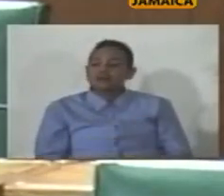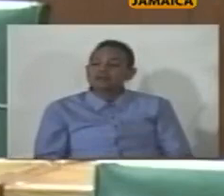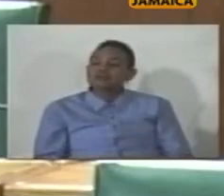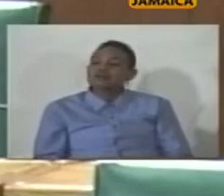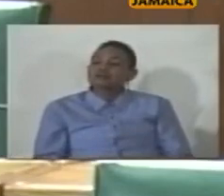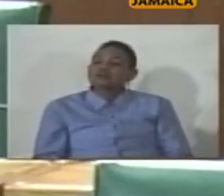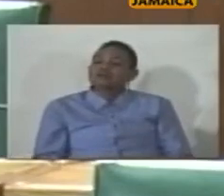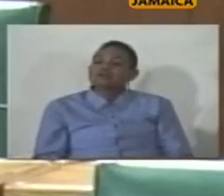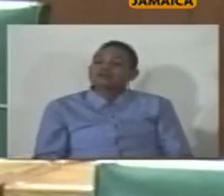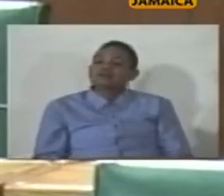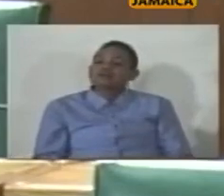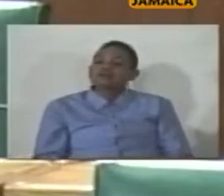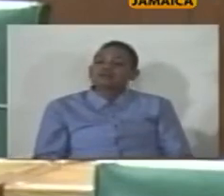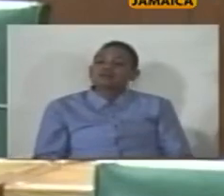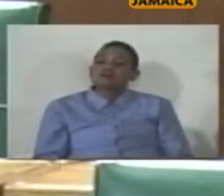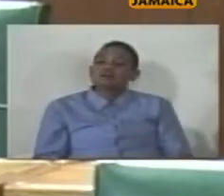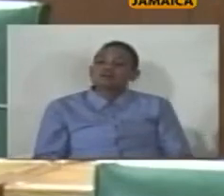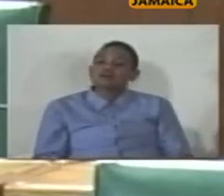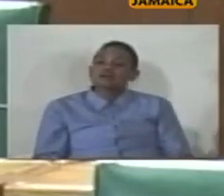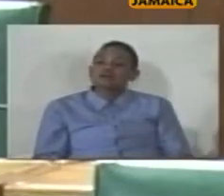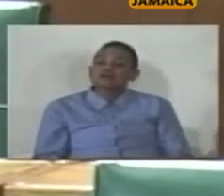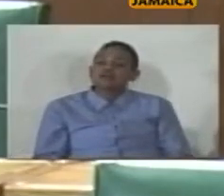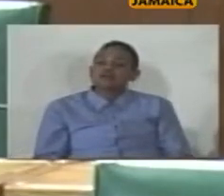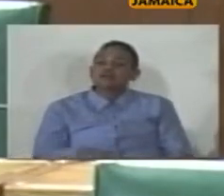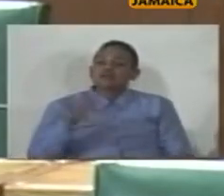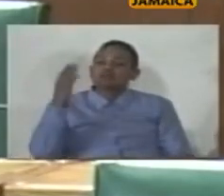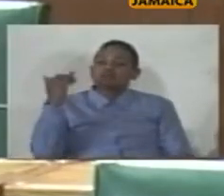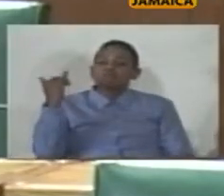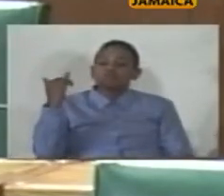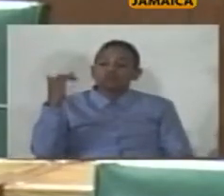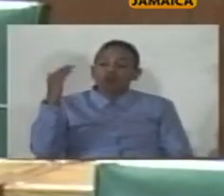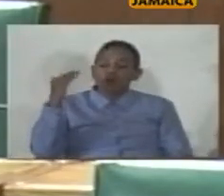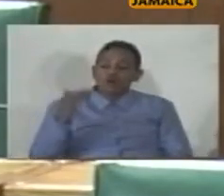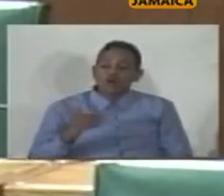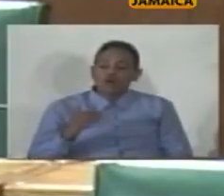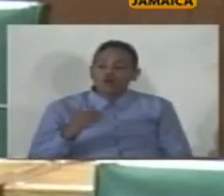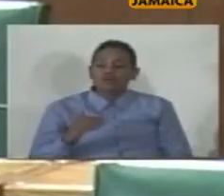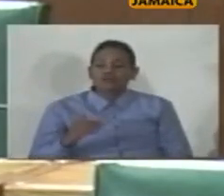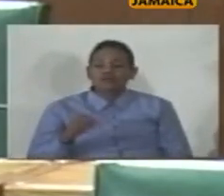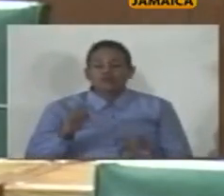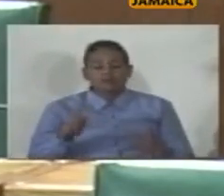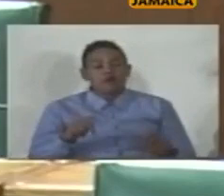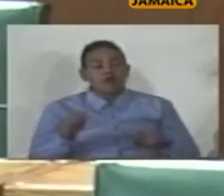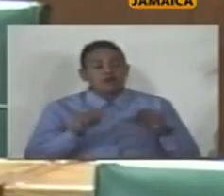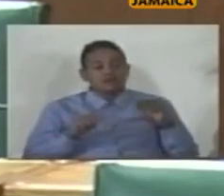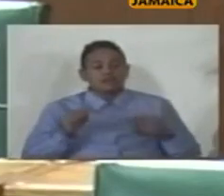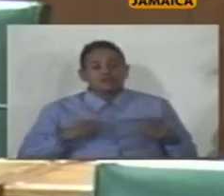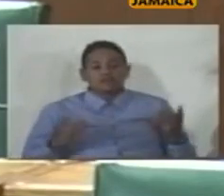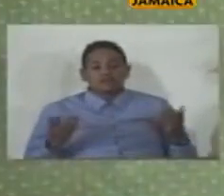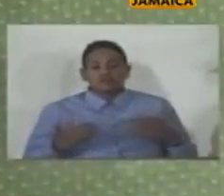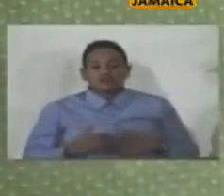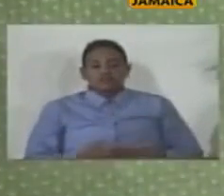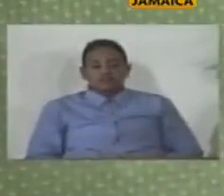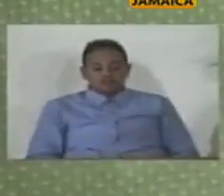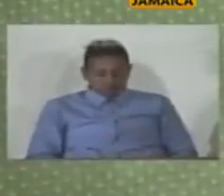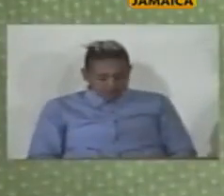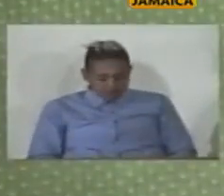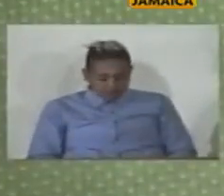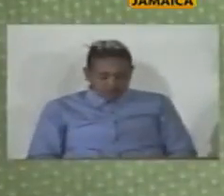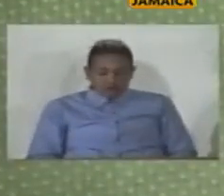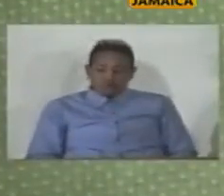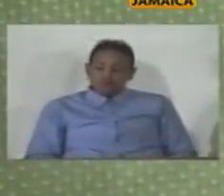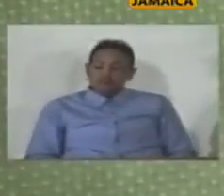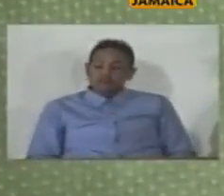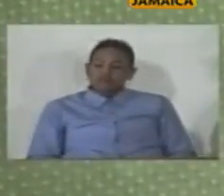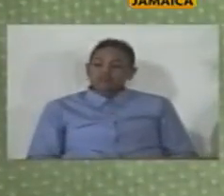Mr. Speaker, now you can now move on. Recommittal. The request of Mr. Samuda,